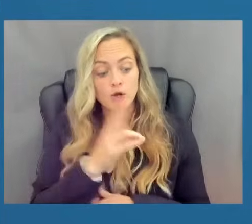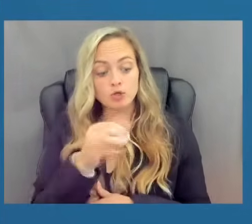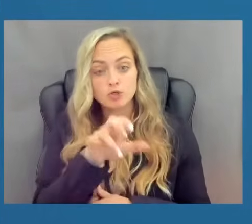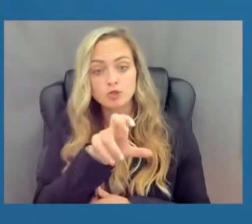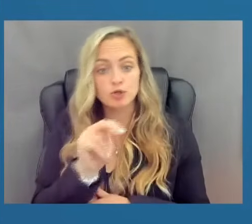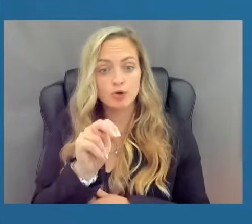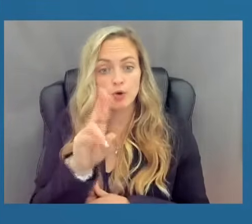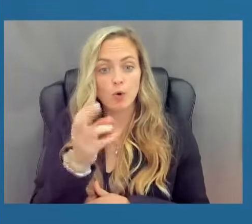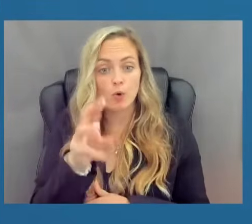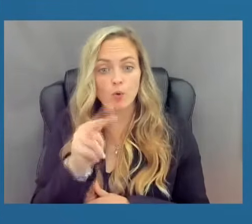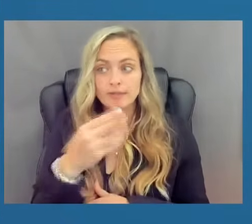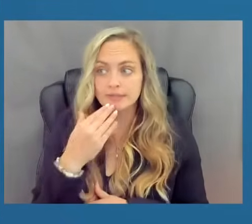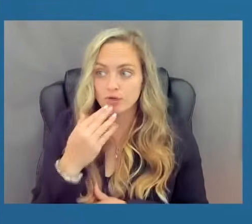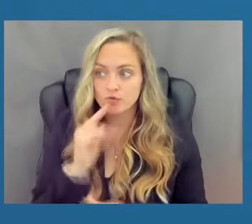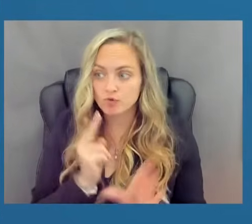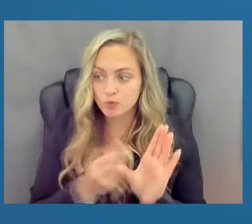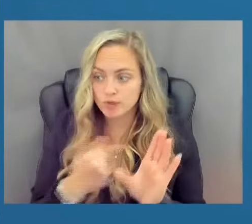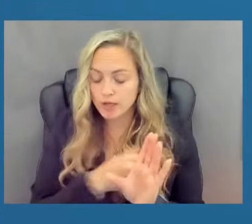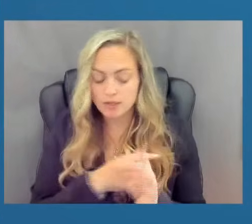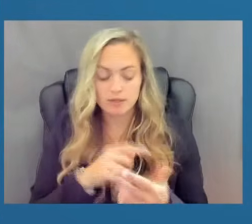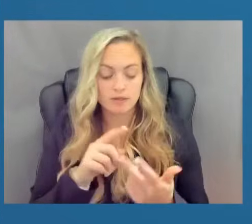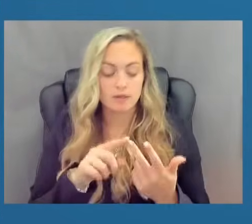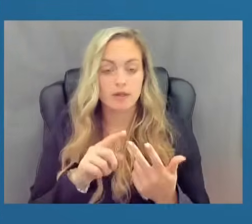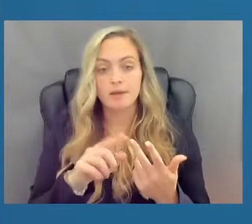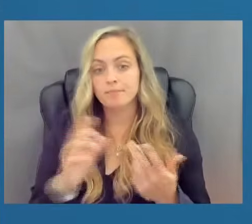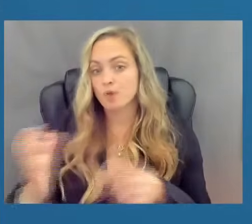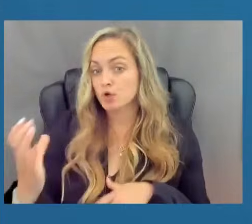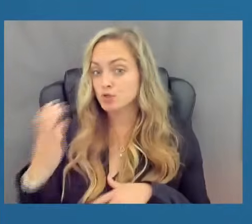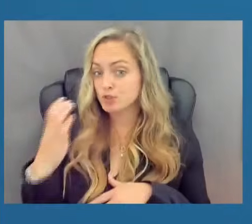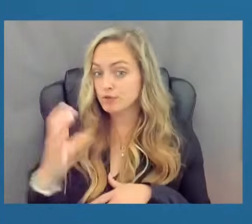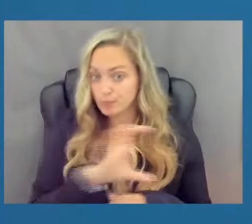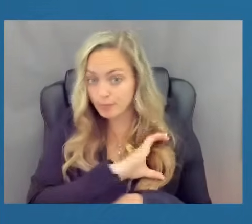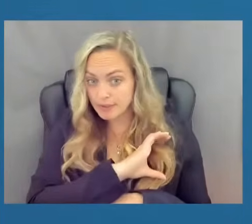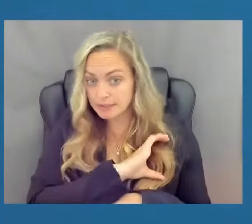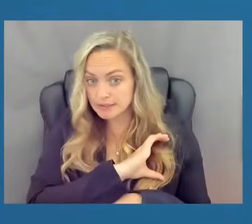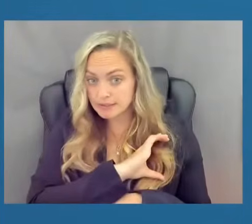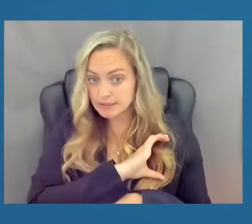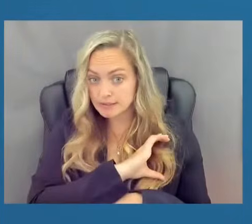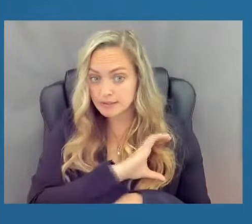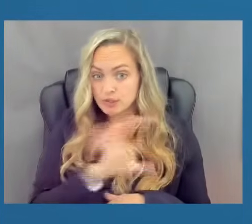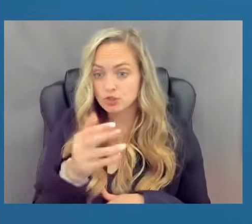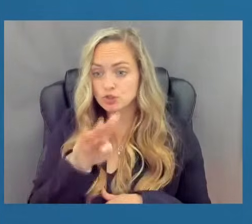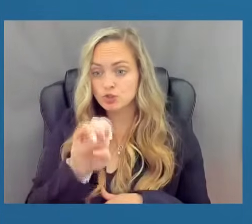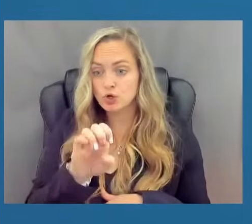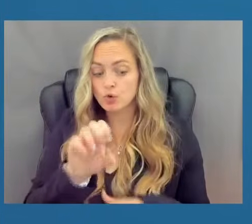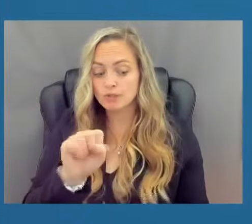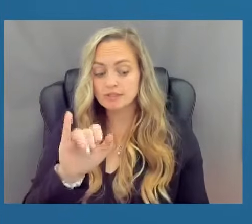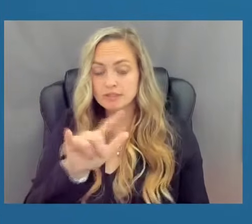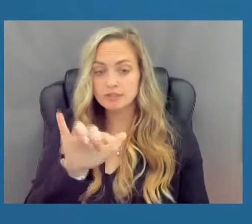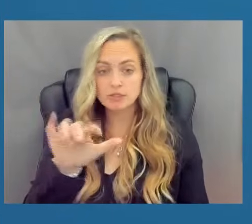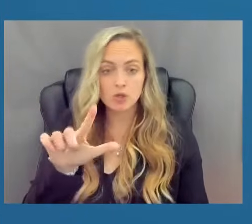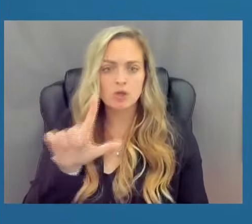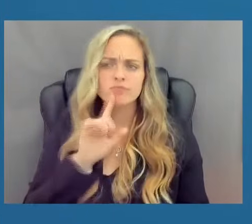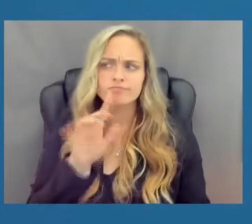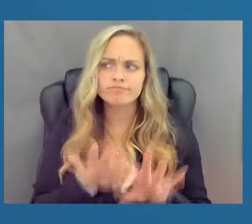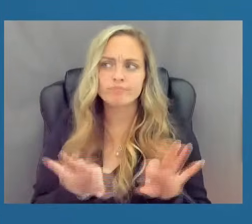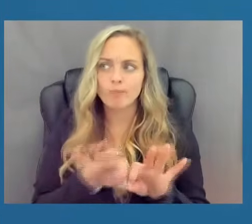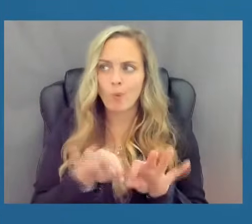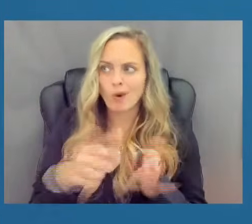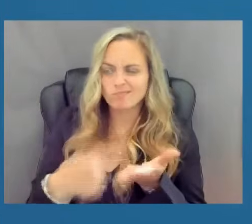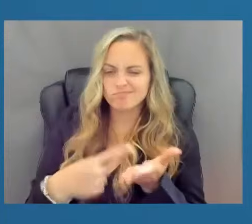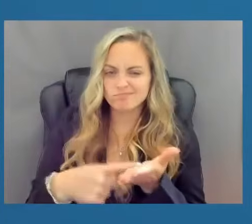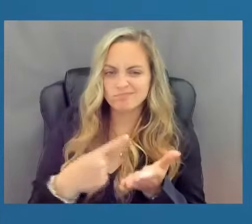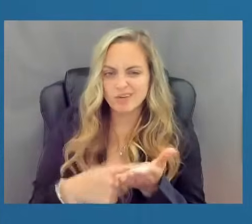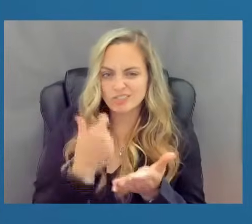Mayor. Also, our Chief of Police, Joe Cecil, and we just had a very important conversation with him as